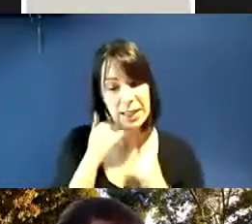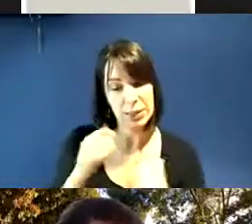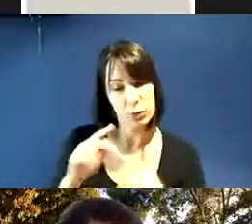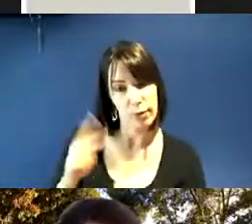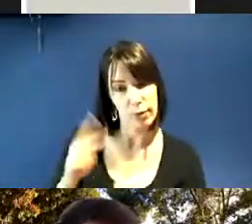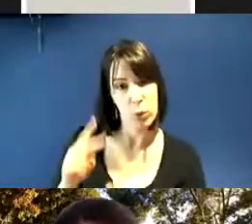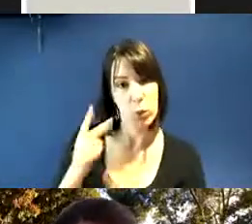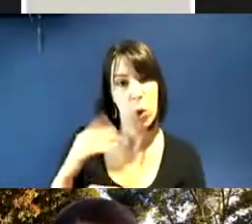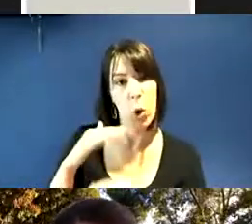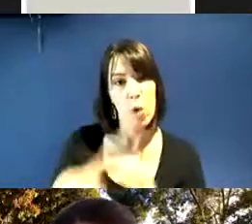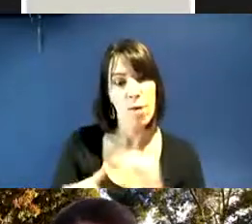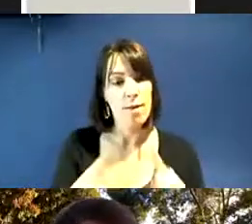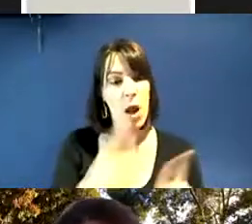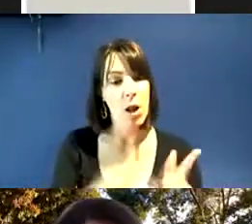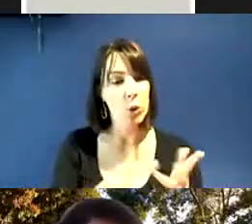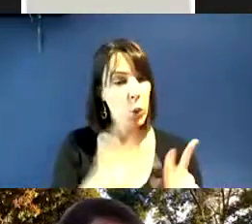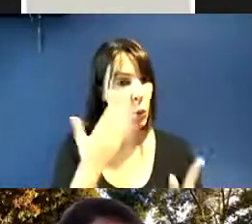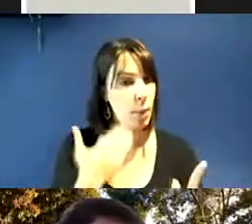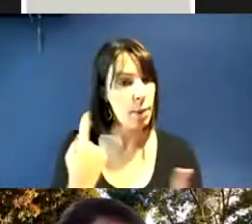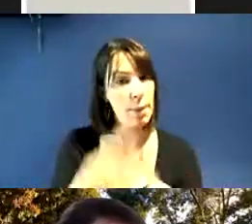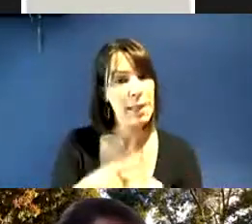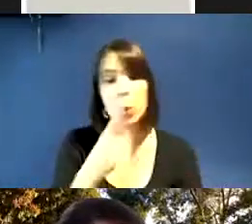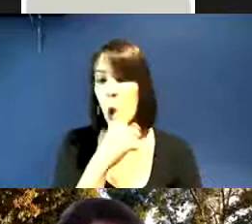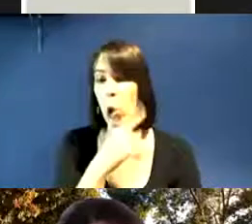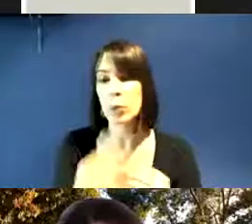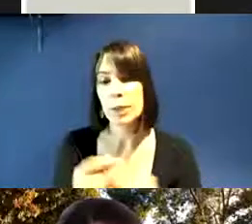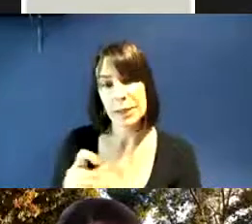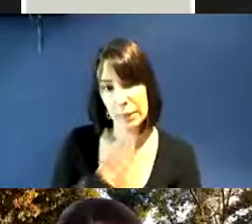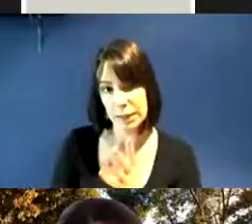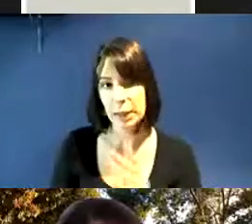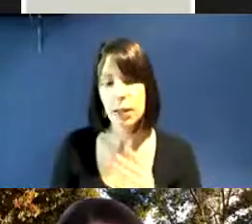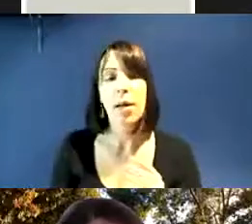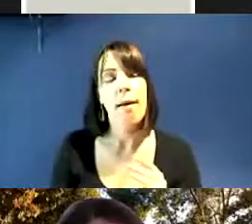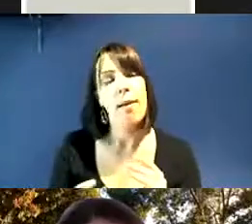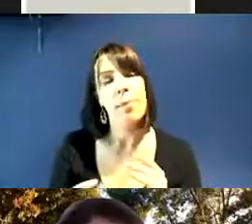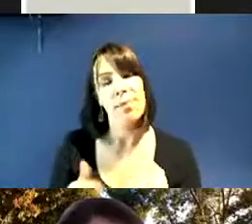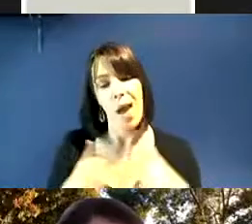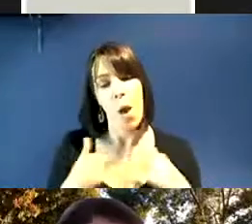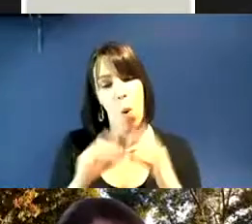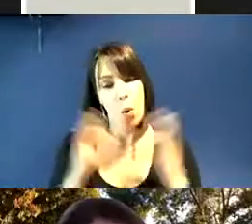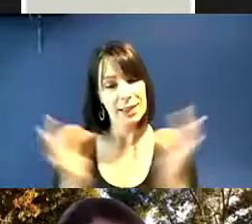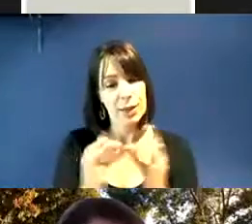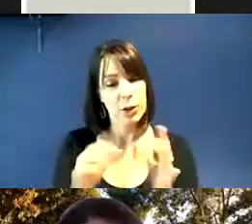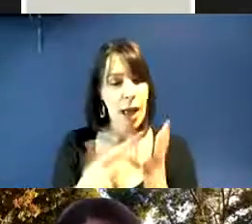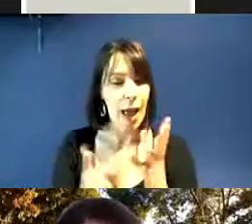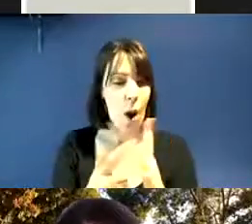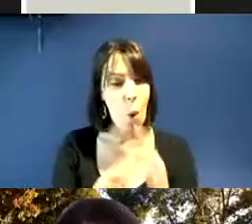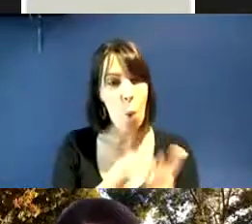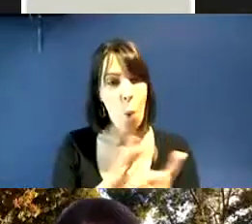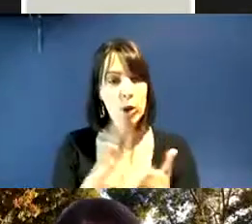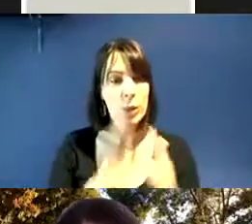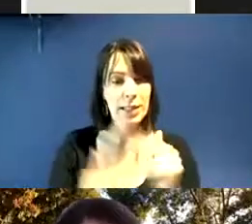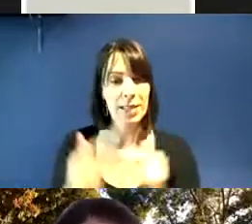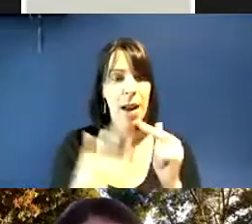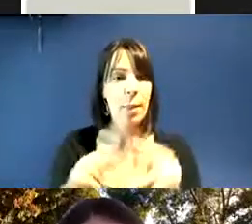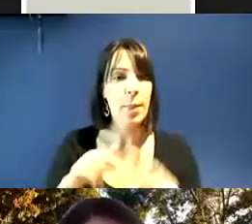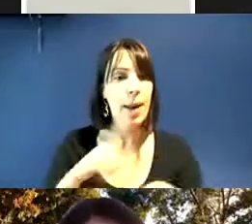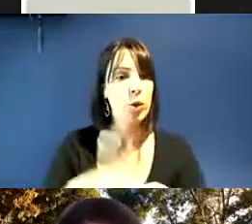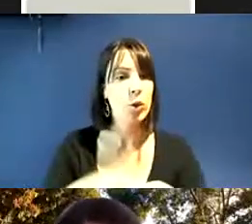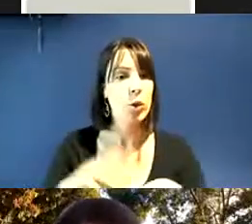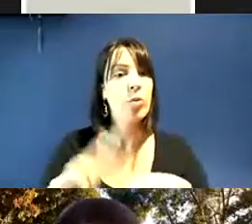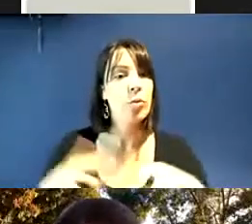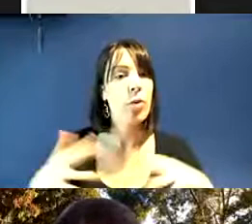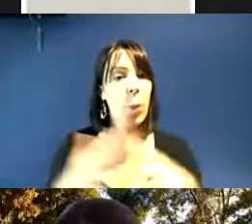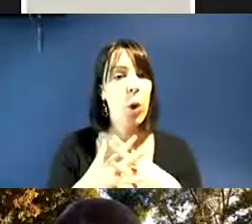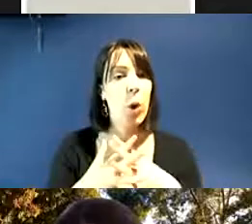disabilities. And as Leah said, Our Watch is known for having developed the national framework, Change the Story, on the prevention